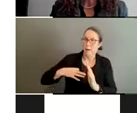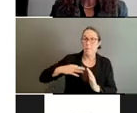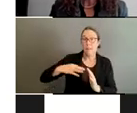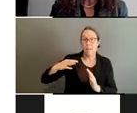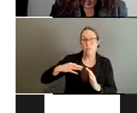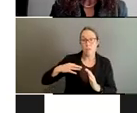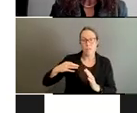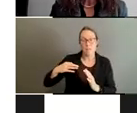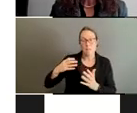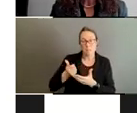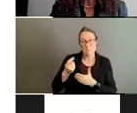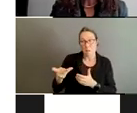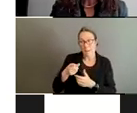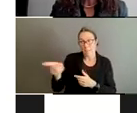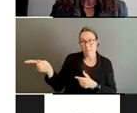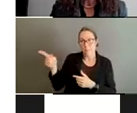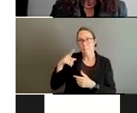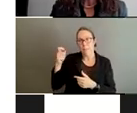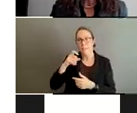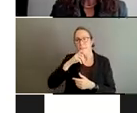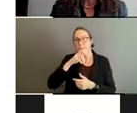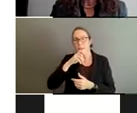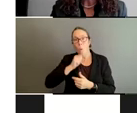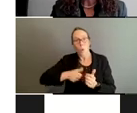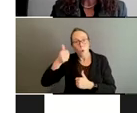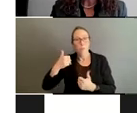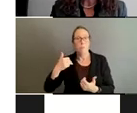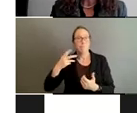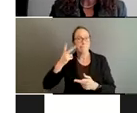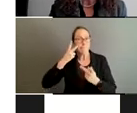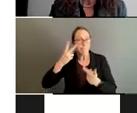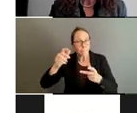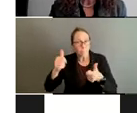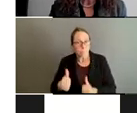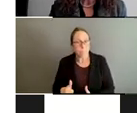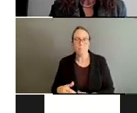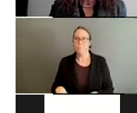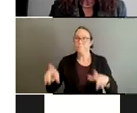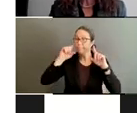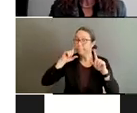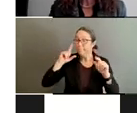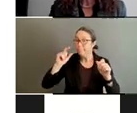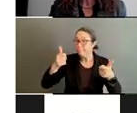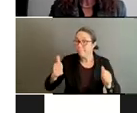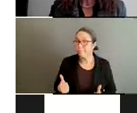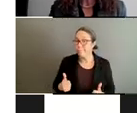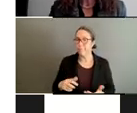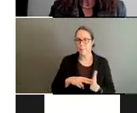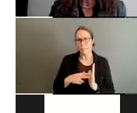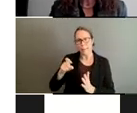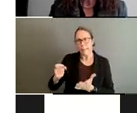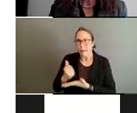of age, they had vision issues, they had hearing issues. And so they needed that